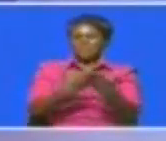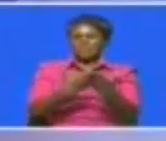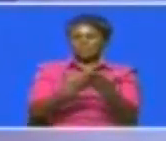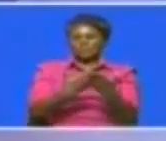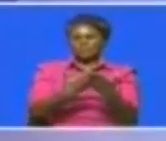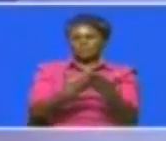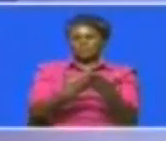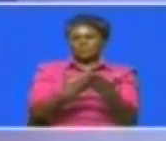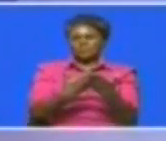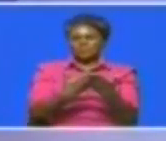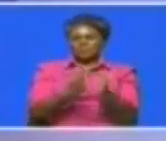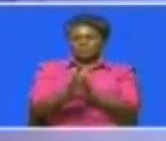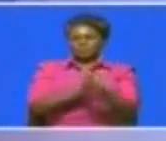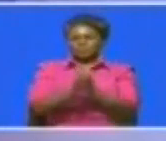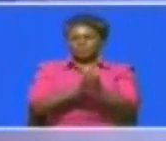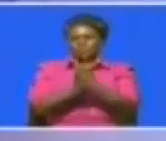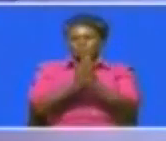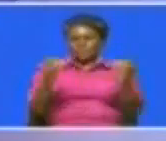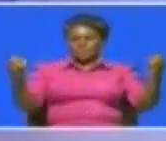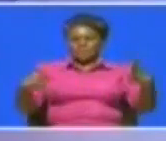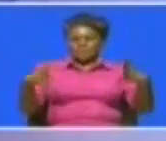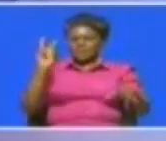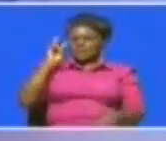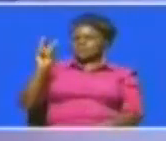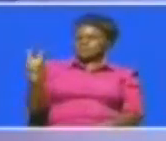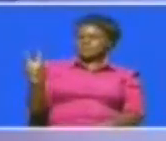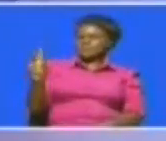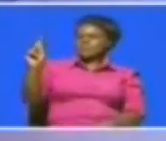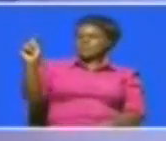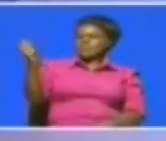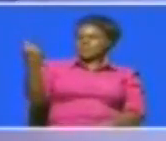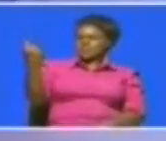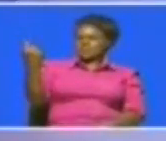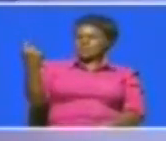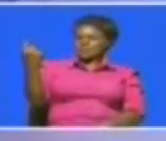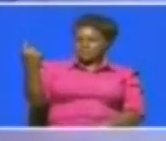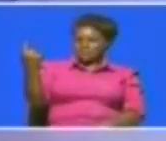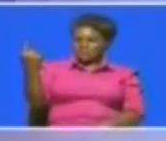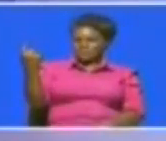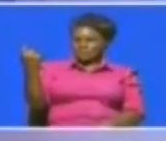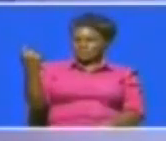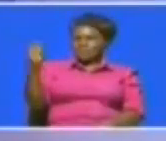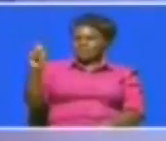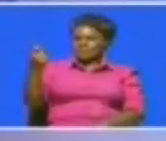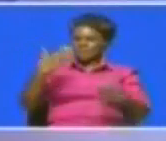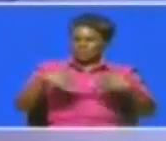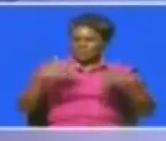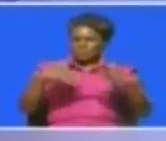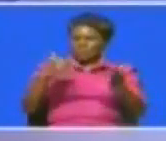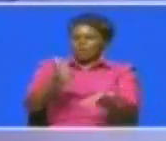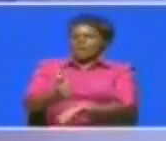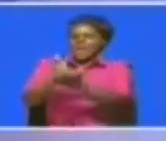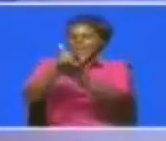Very interesting insights there. And you can clearly see the Kenyans do go out, or we do go out of our way to